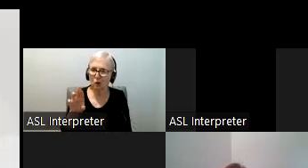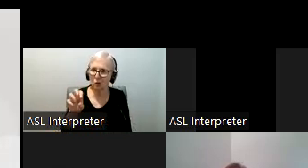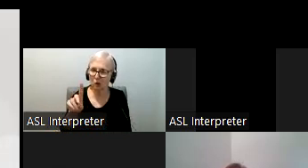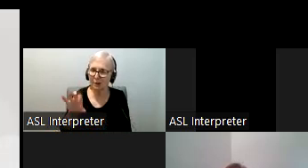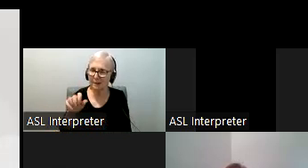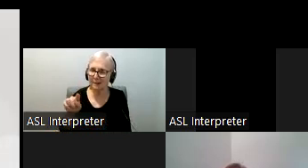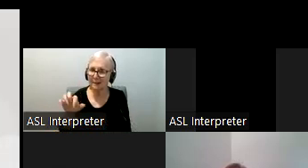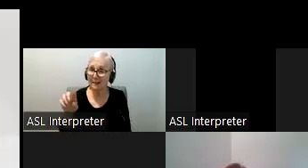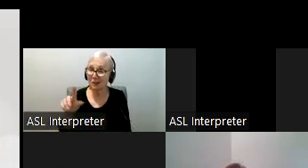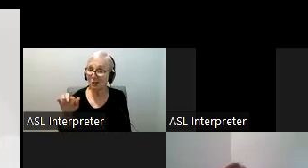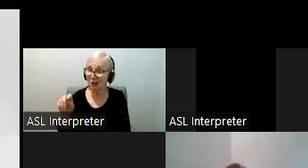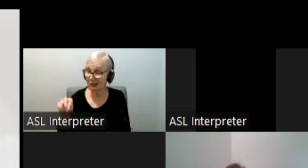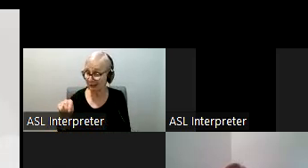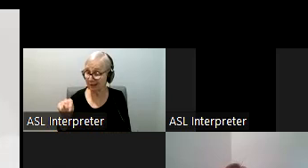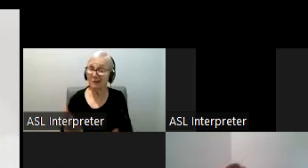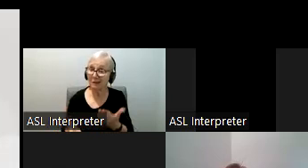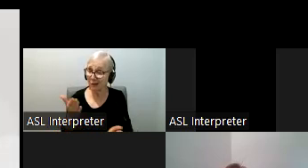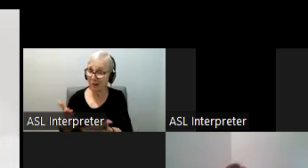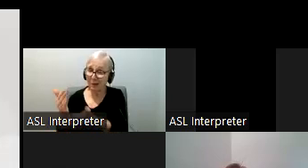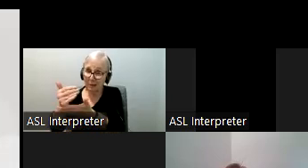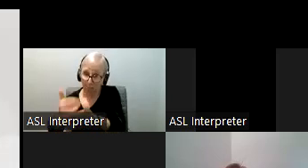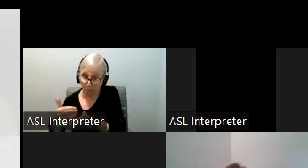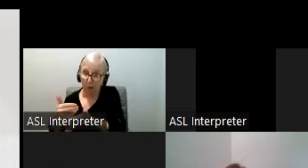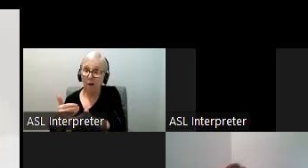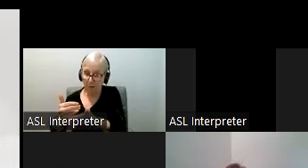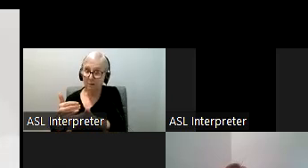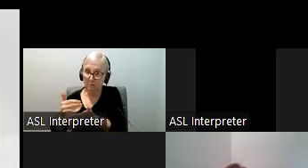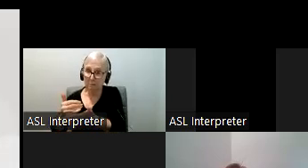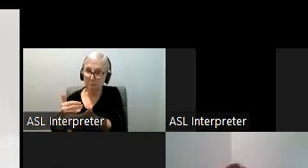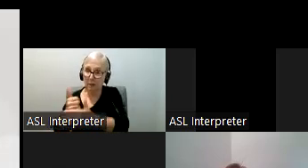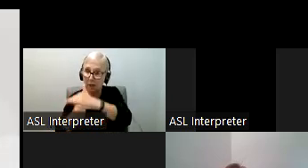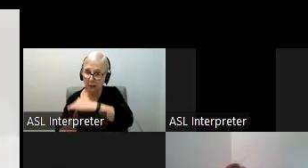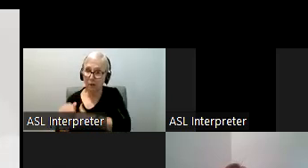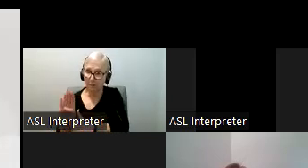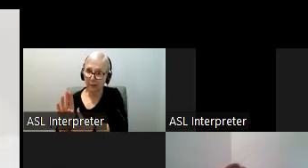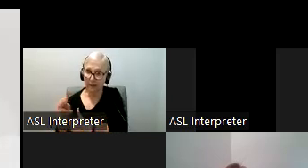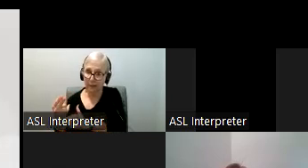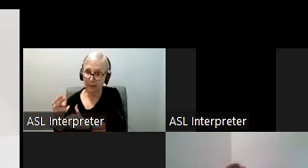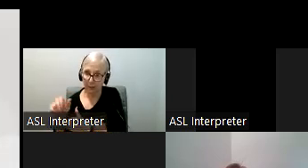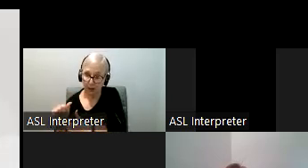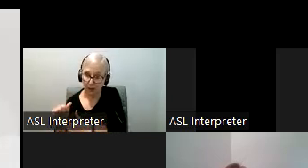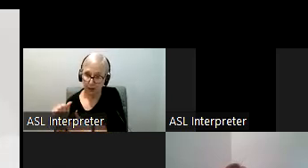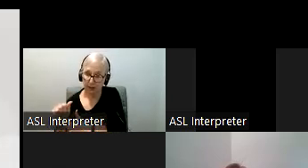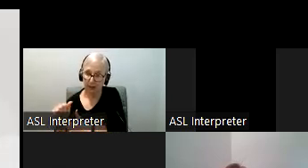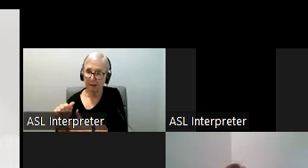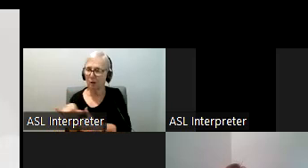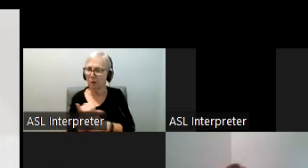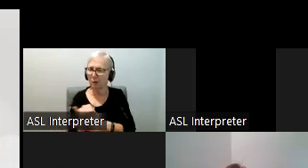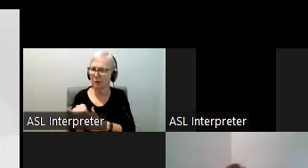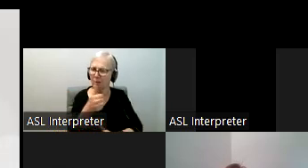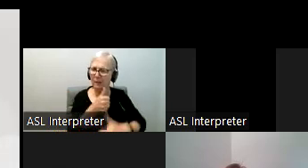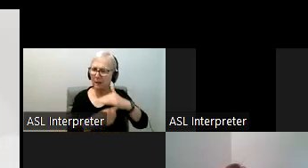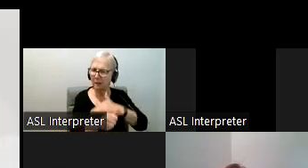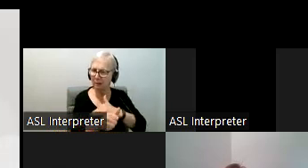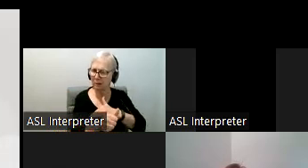it's possible that there could be elements of that that would be under BHA. It occurs to me that there also could be elements of that